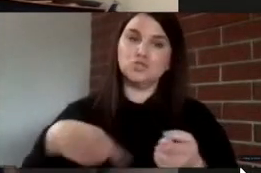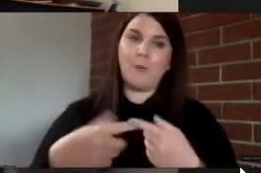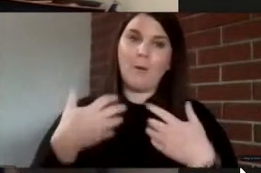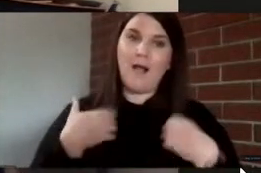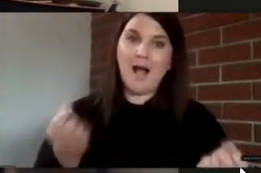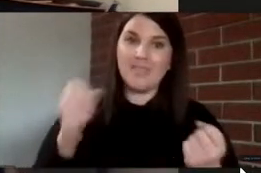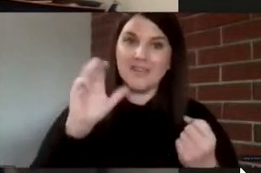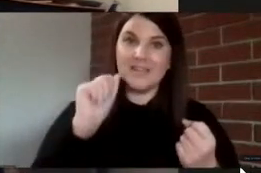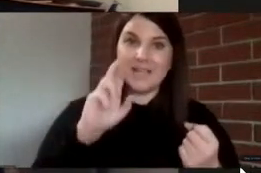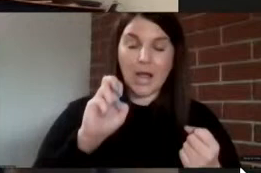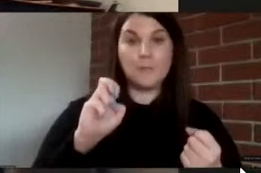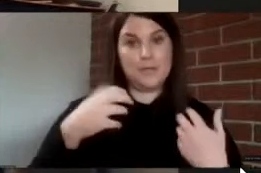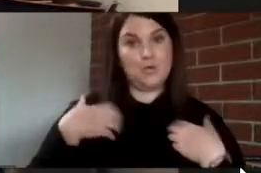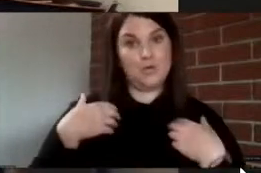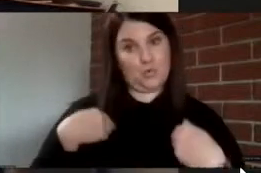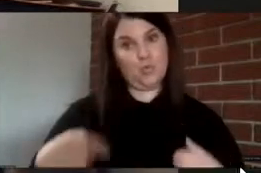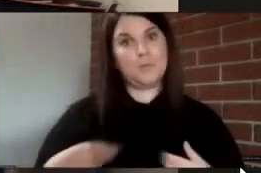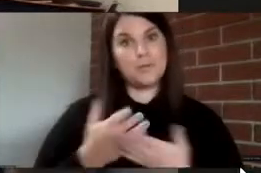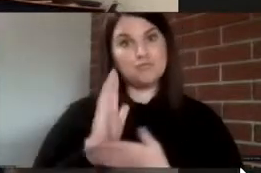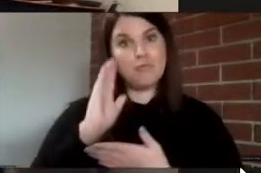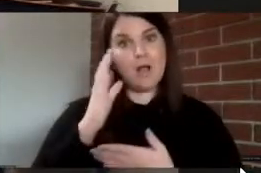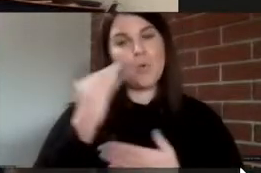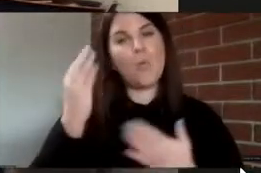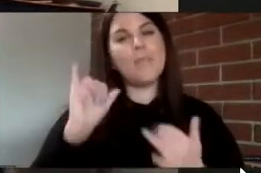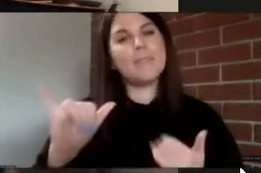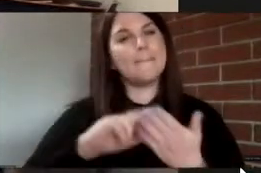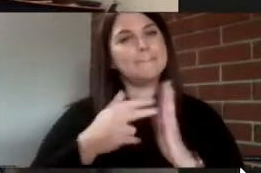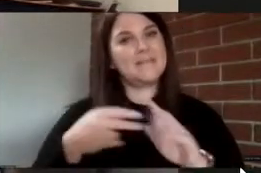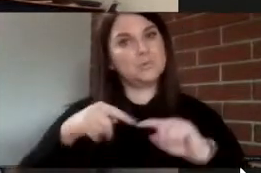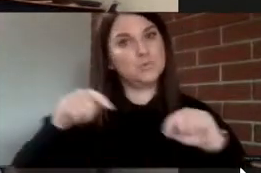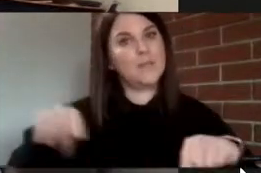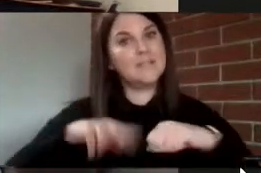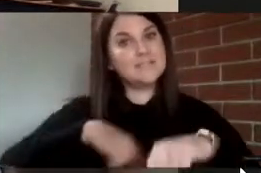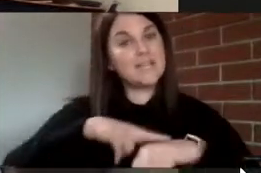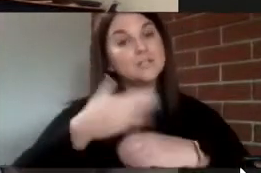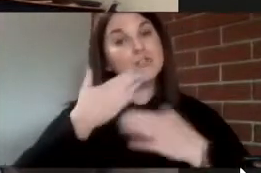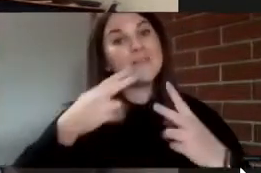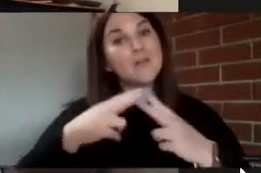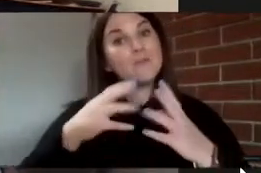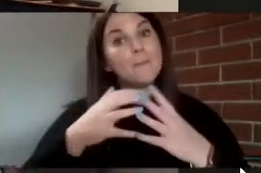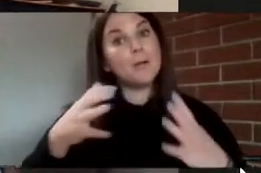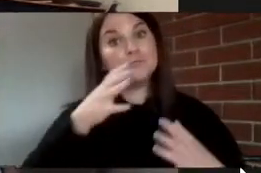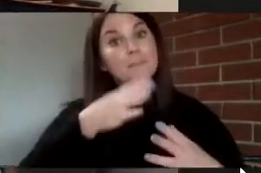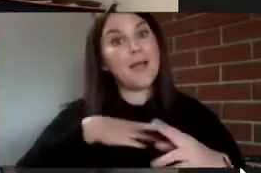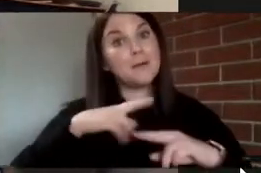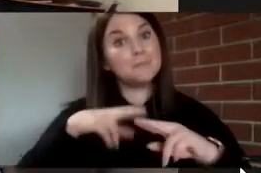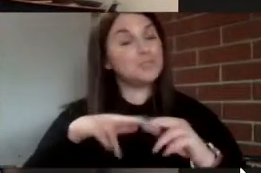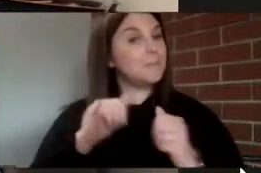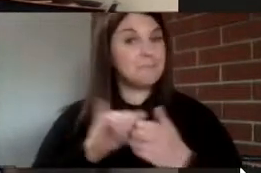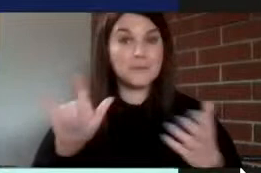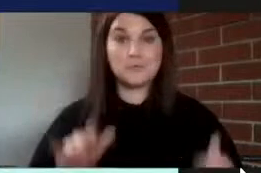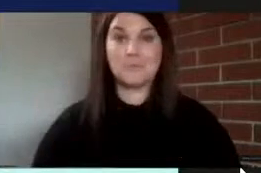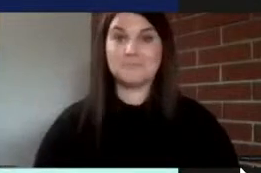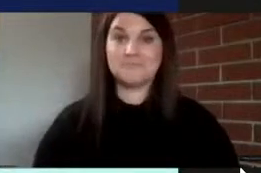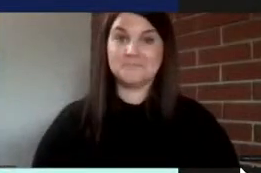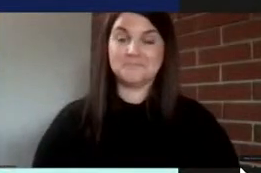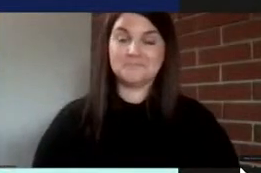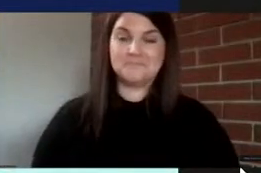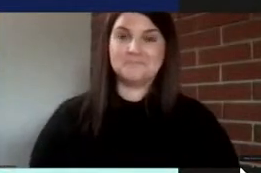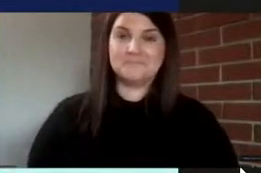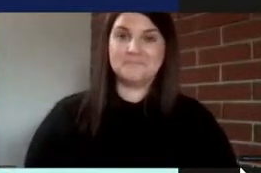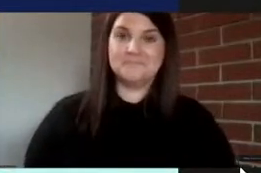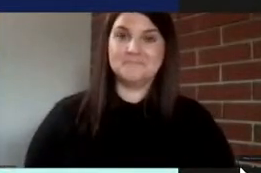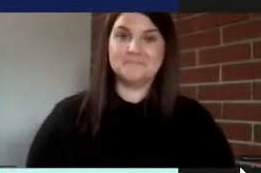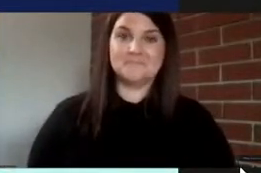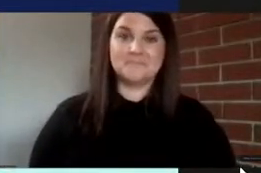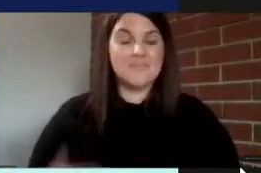a human right and what that means to this nation. So thank you very much, Madam Chair. That's all I have to add. Wonderful. Thank you. Thank you very